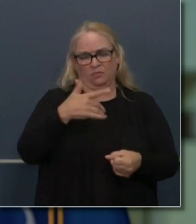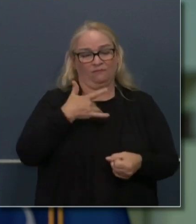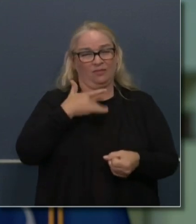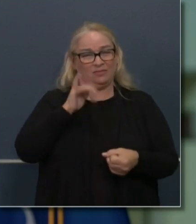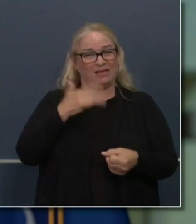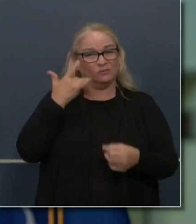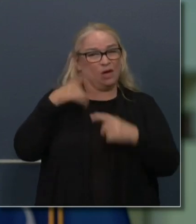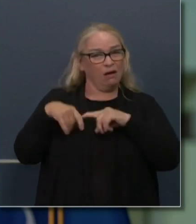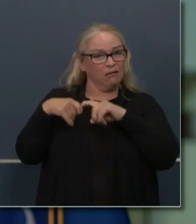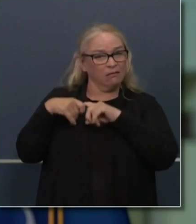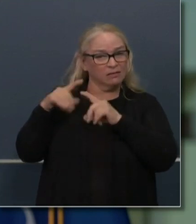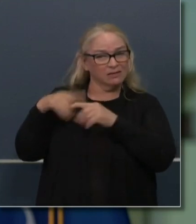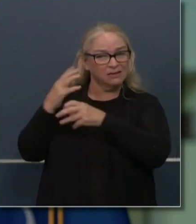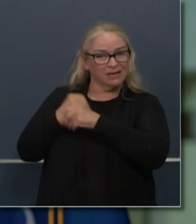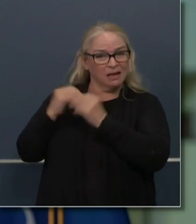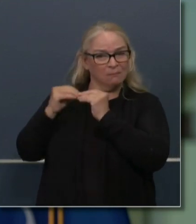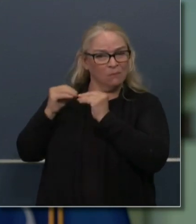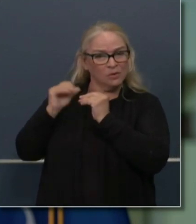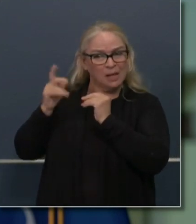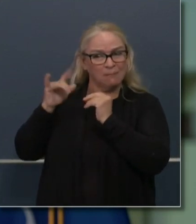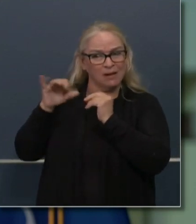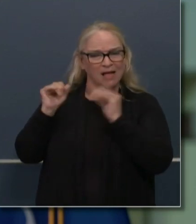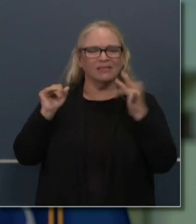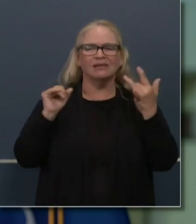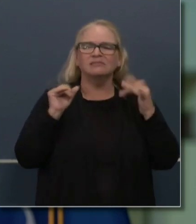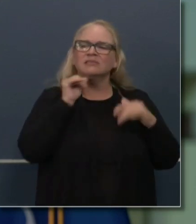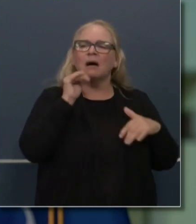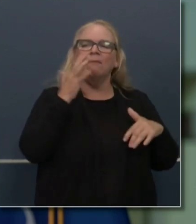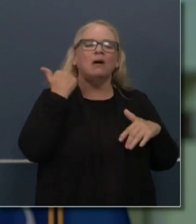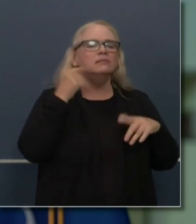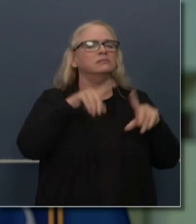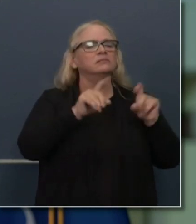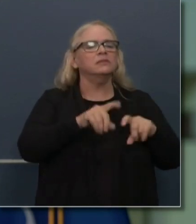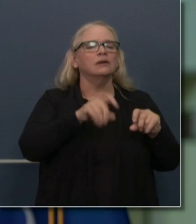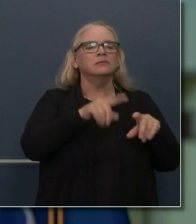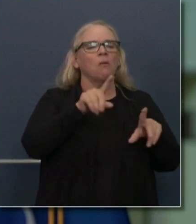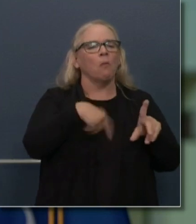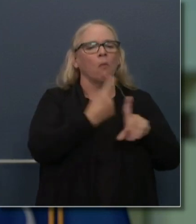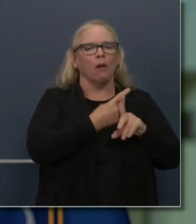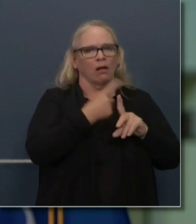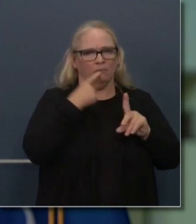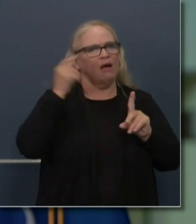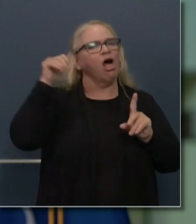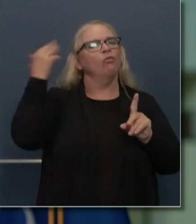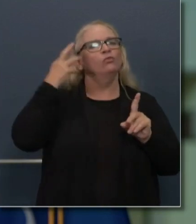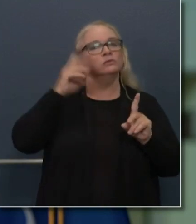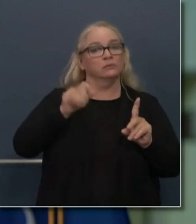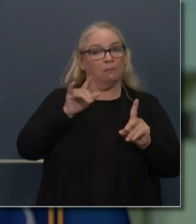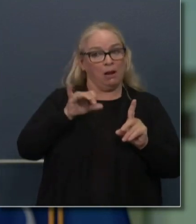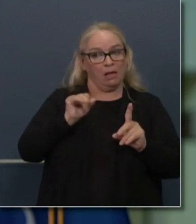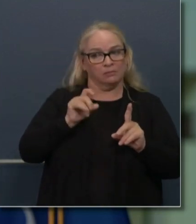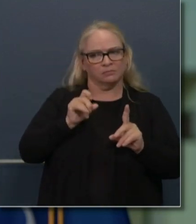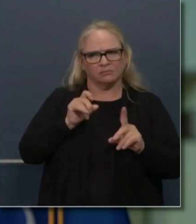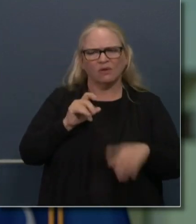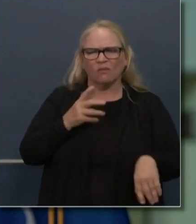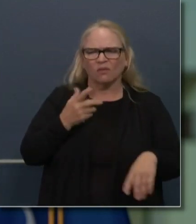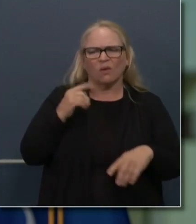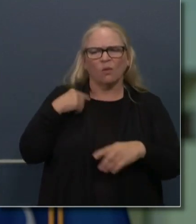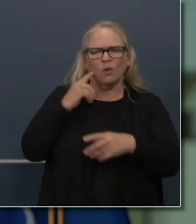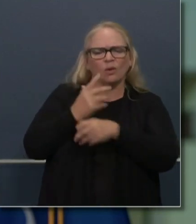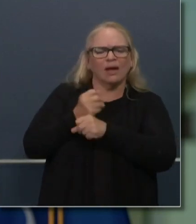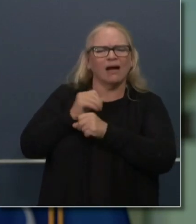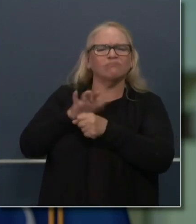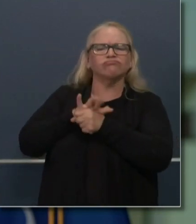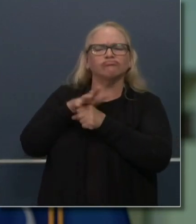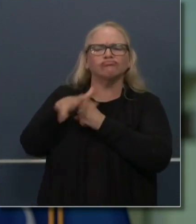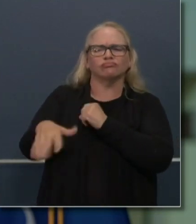sites? Right. No, I appreciate that. And as you know, we provided a minimum of 2 months, and we'll continue to provide PPE of all